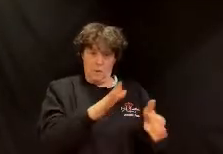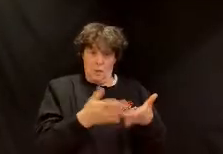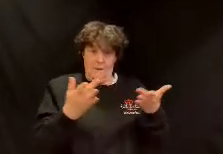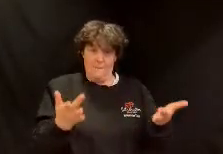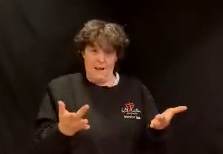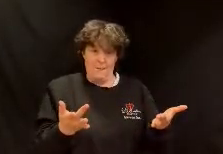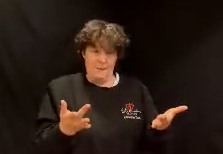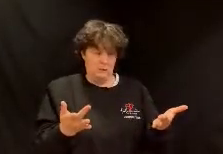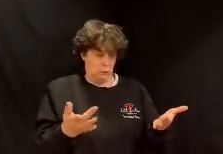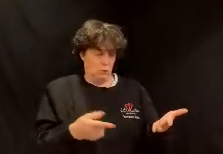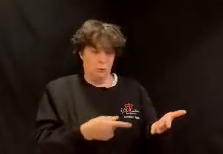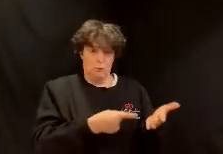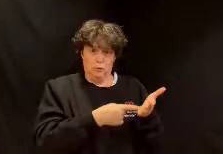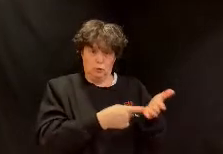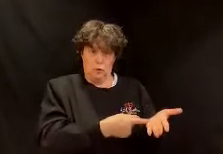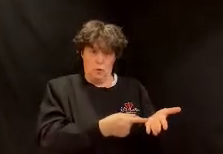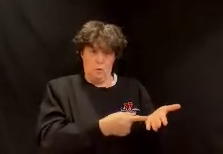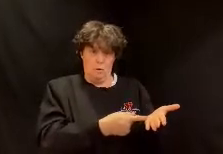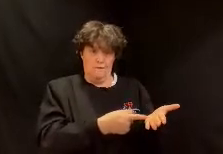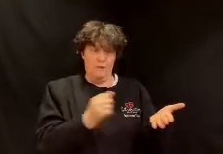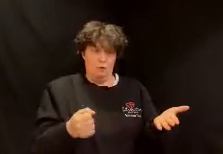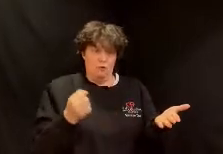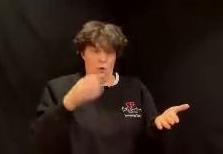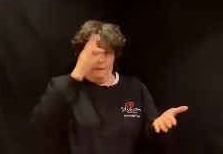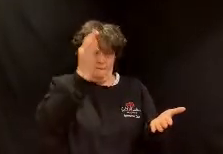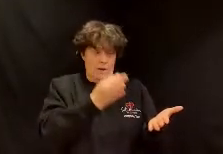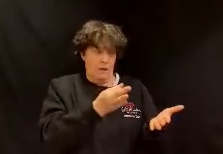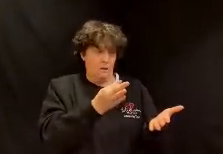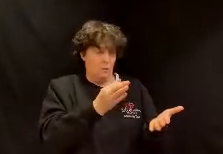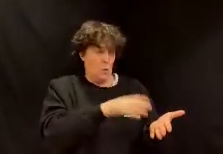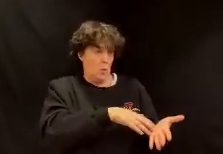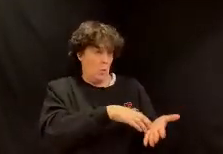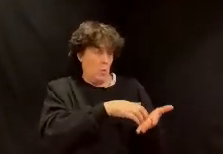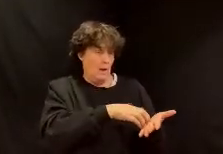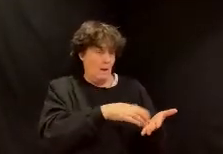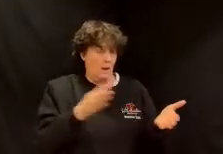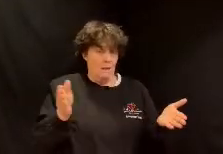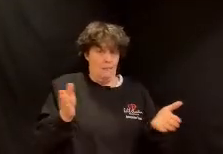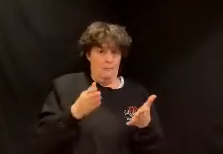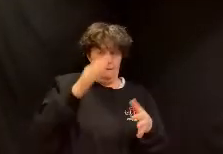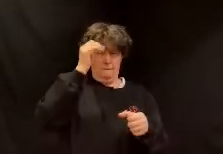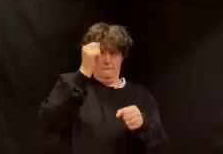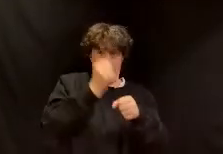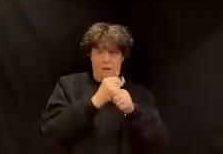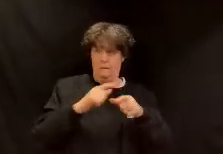to indicate strong faith, weak faith, little faith, big faith.